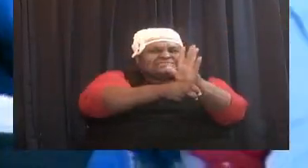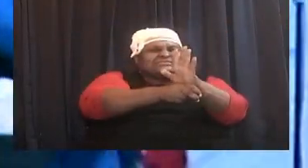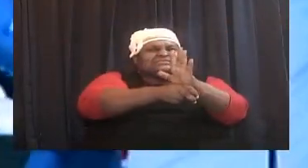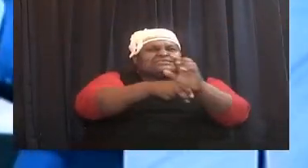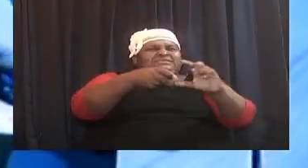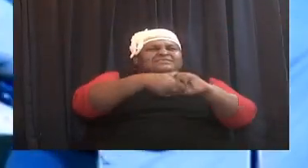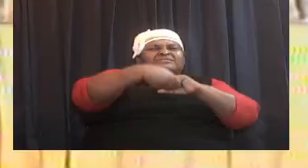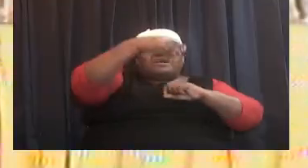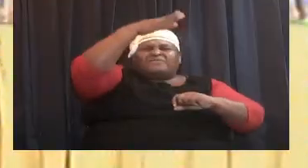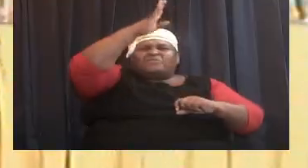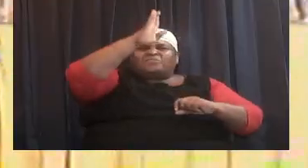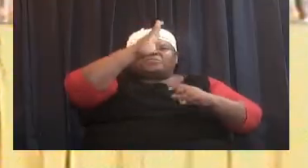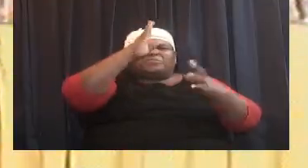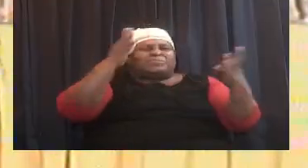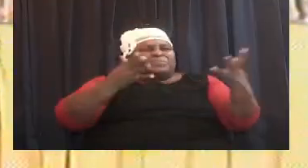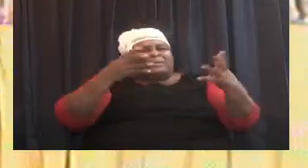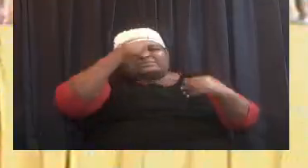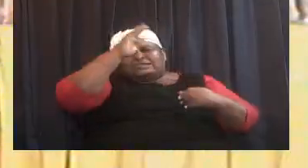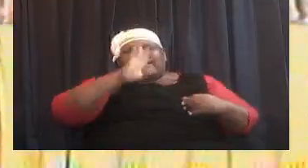is.